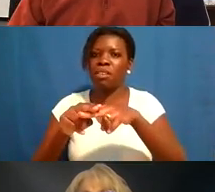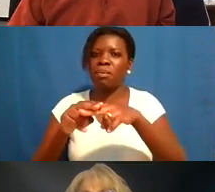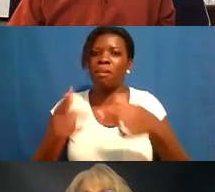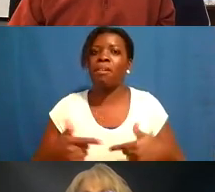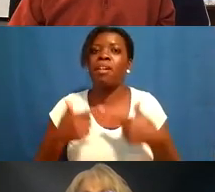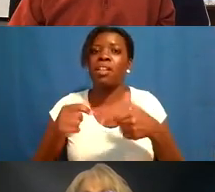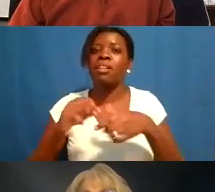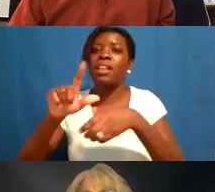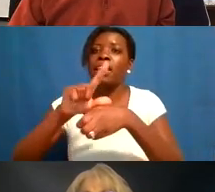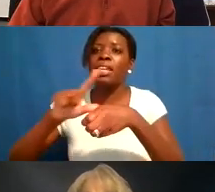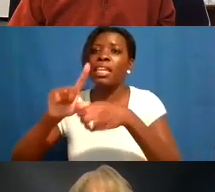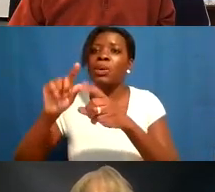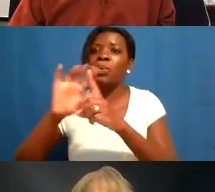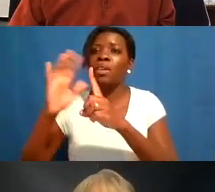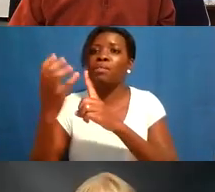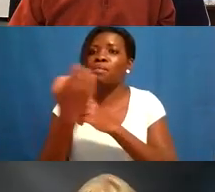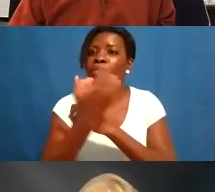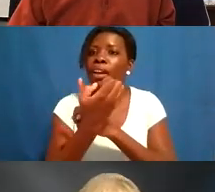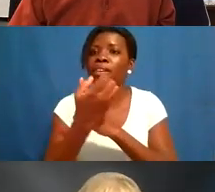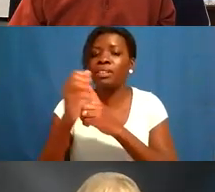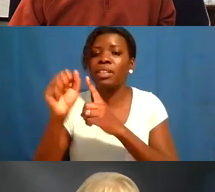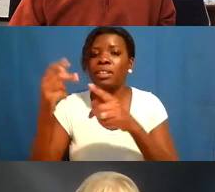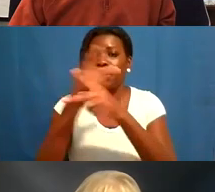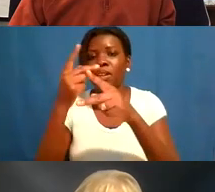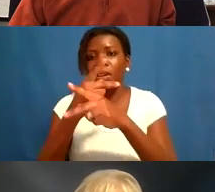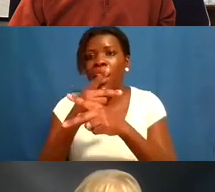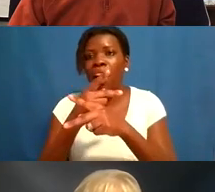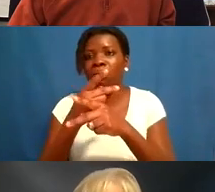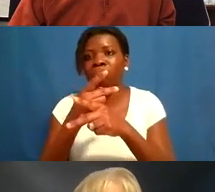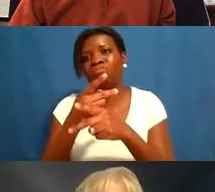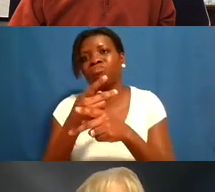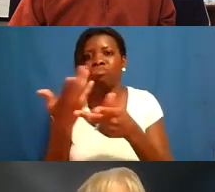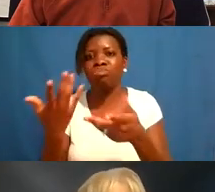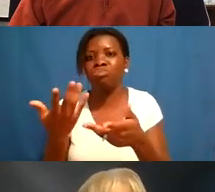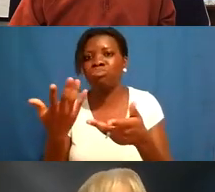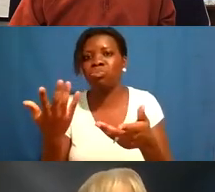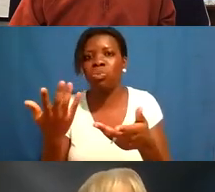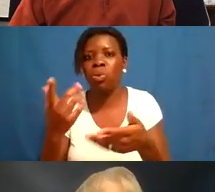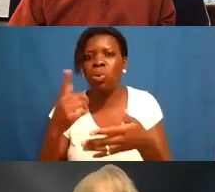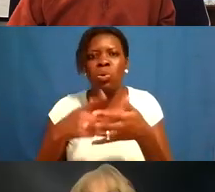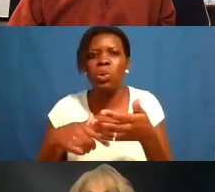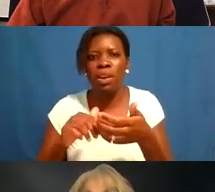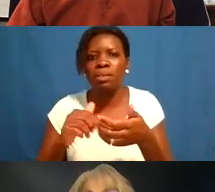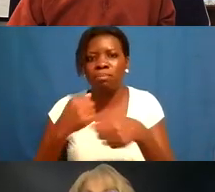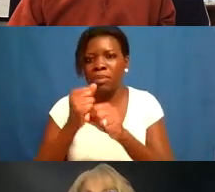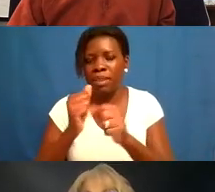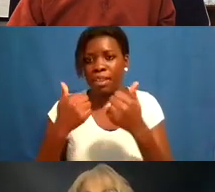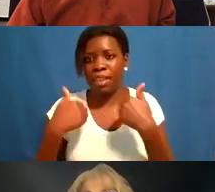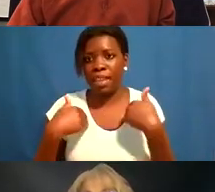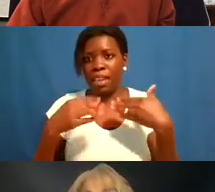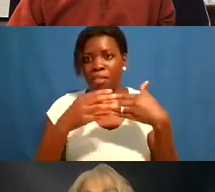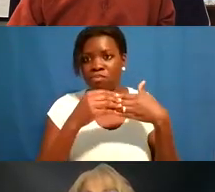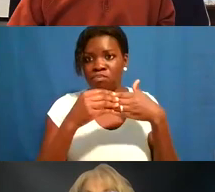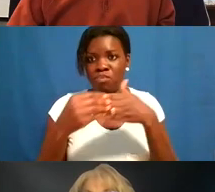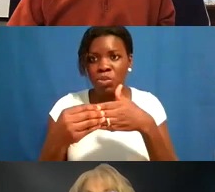figure out these biological solutions to allow them to have movement and direction. And